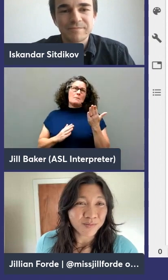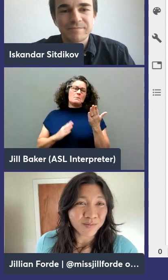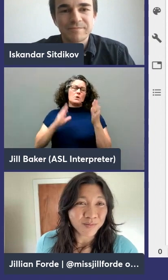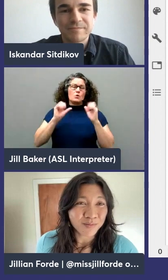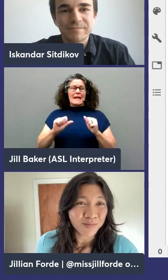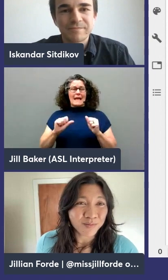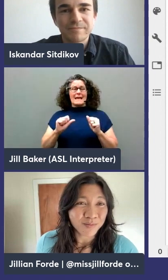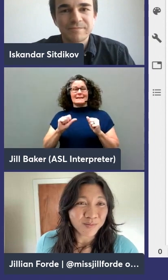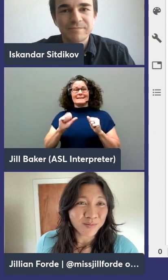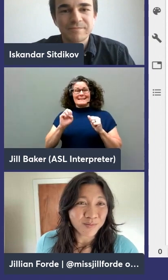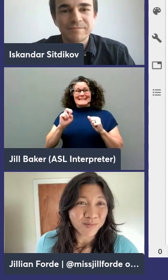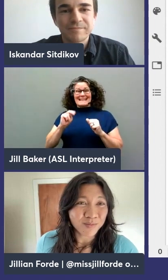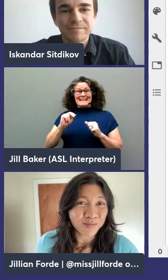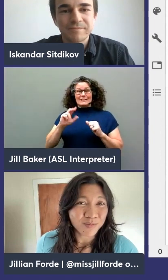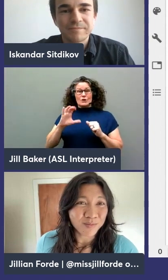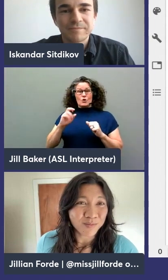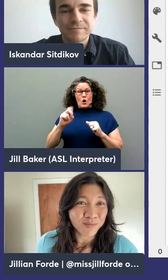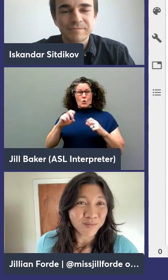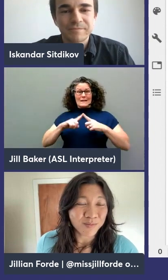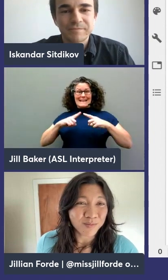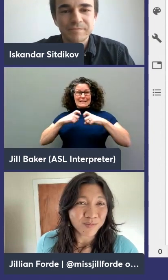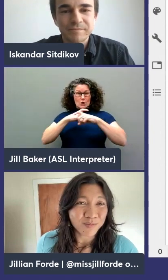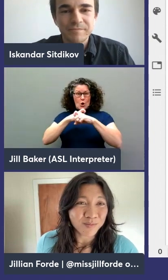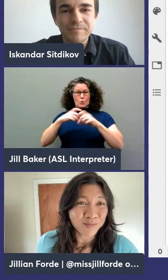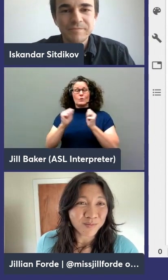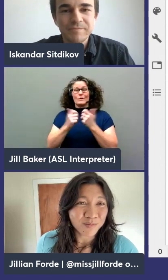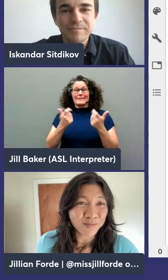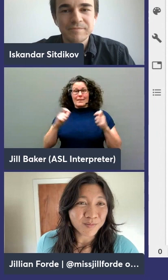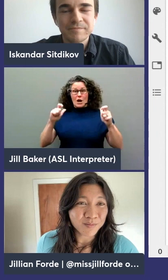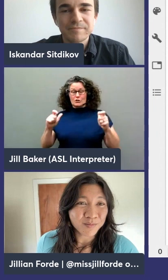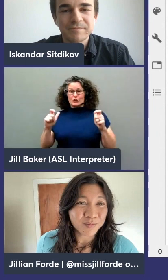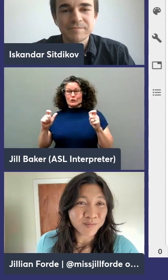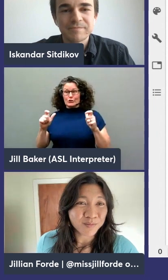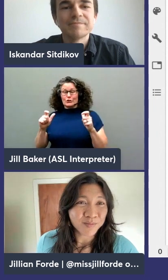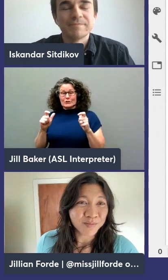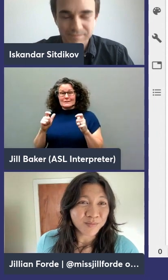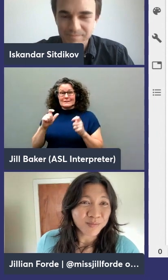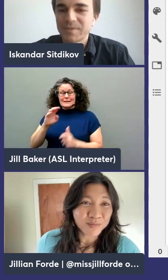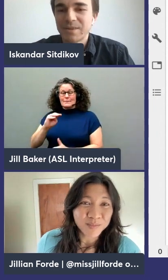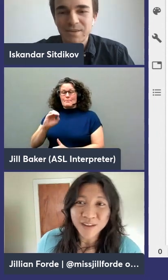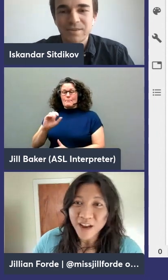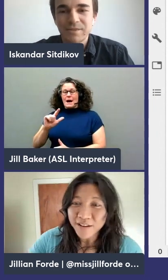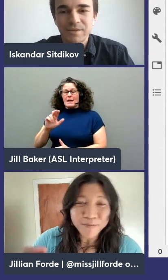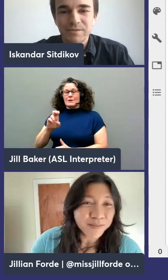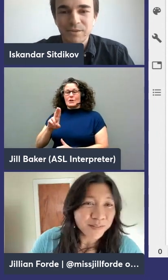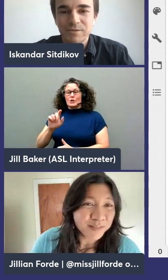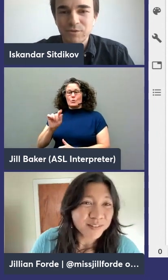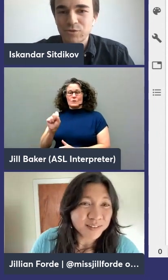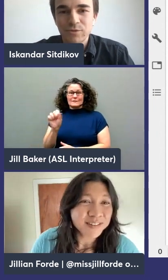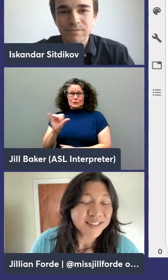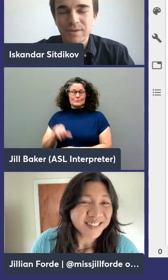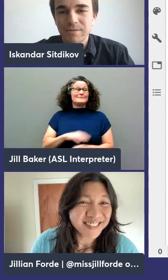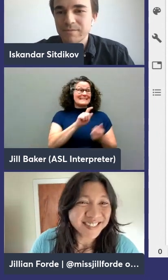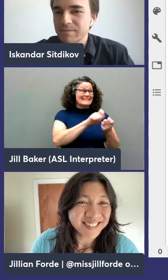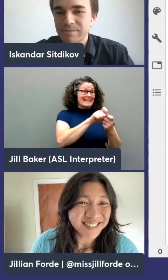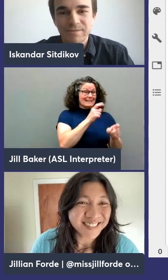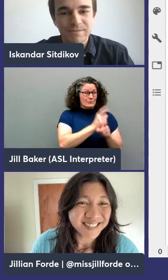these sorts of things with larger scale molecules as well. Exactly. Yeah, that's